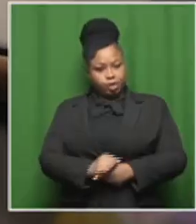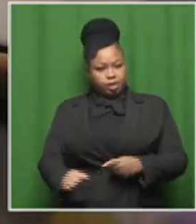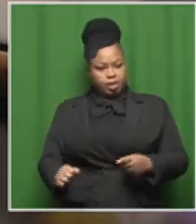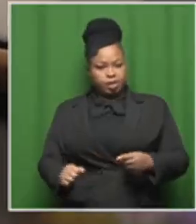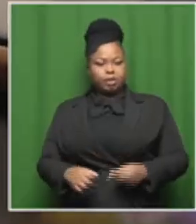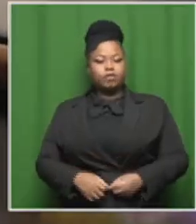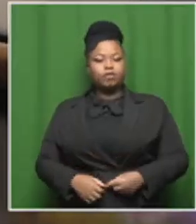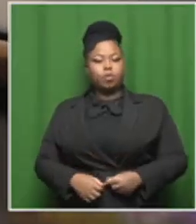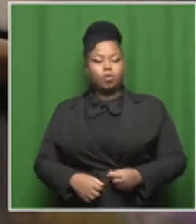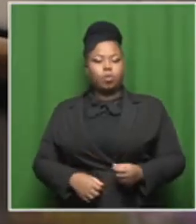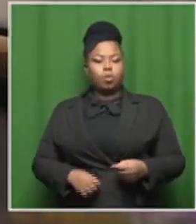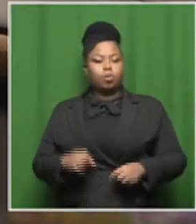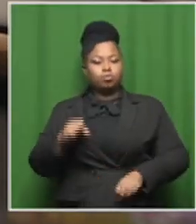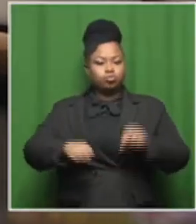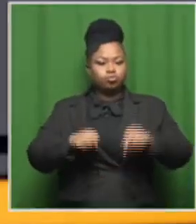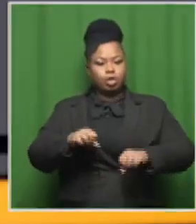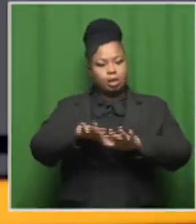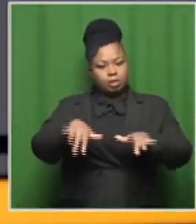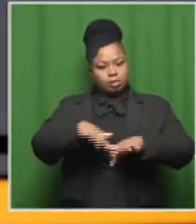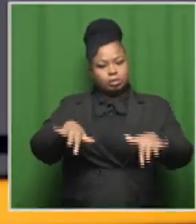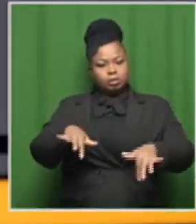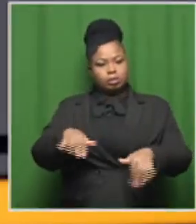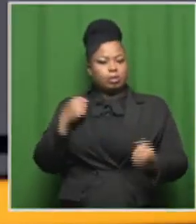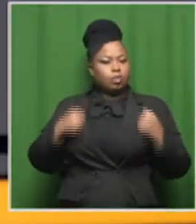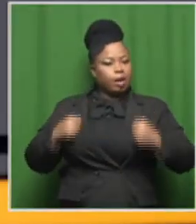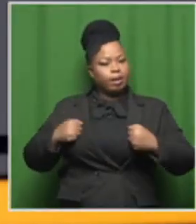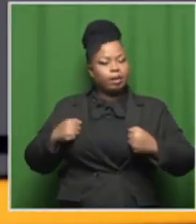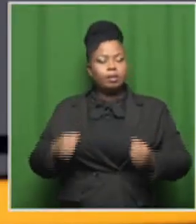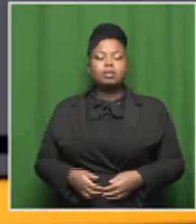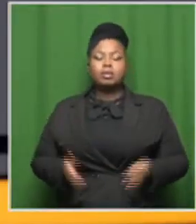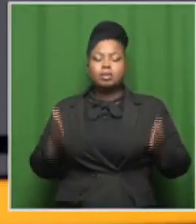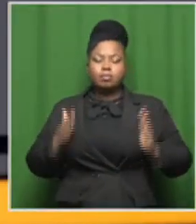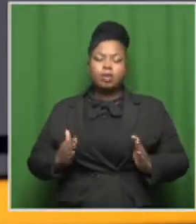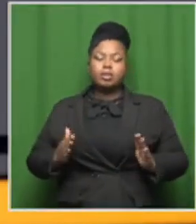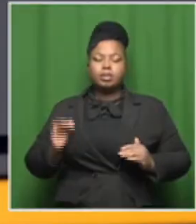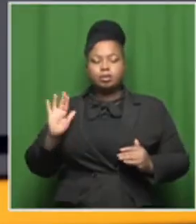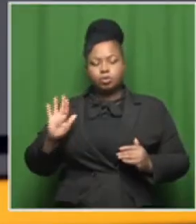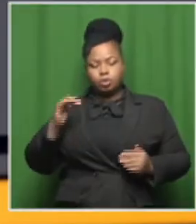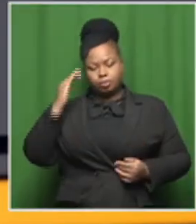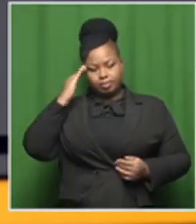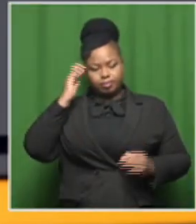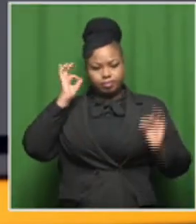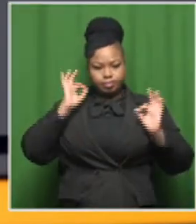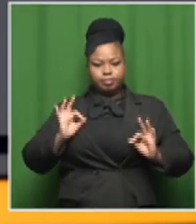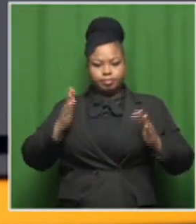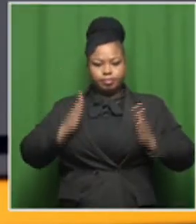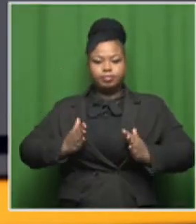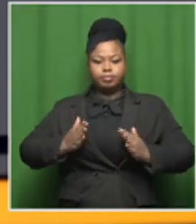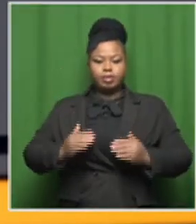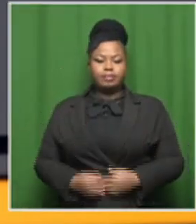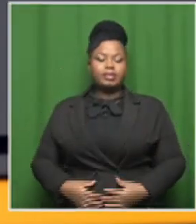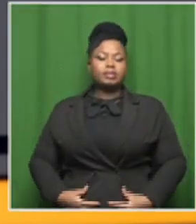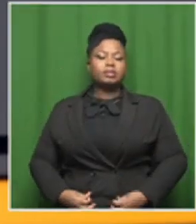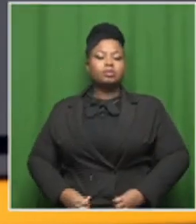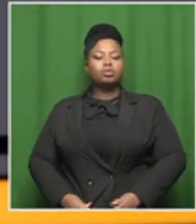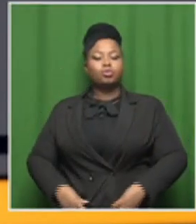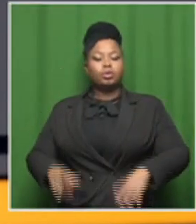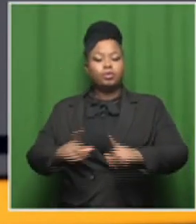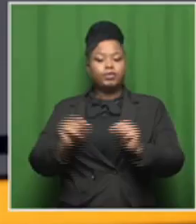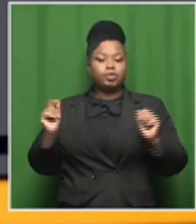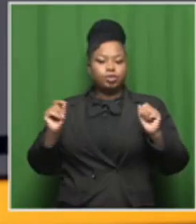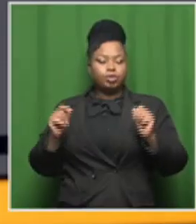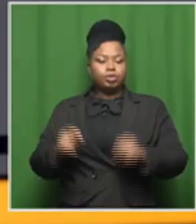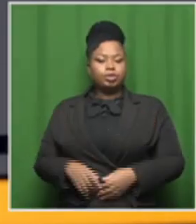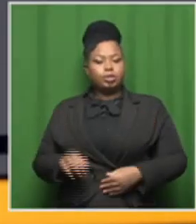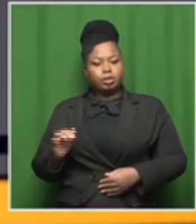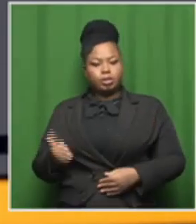or another event, let's say you've got a day where you're pushing your body. An Ironman, you push your body to the limits. You finish it, you go